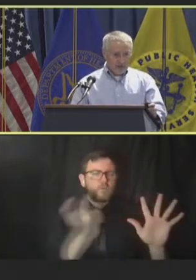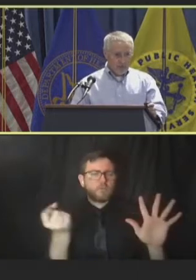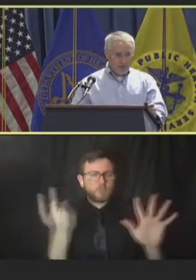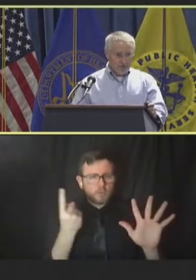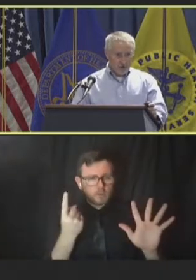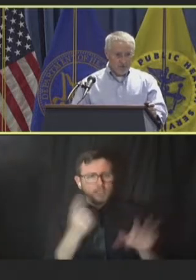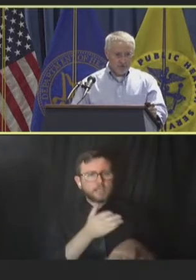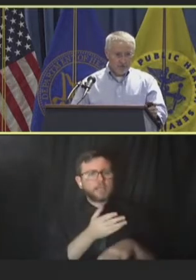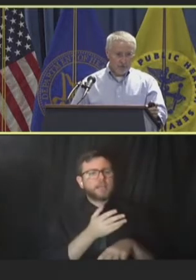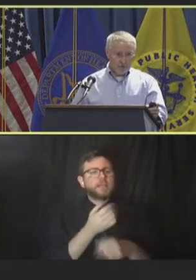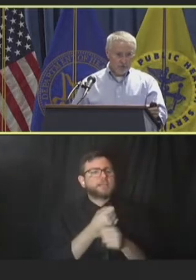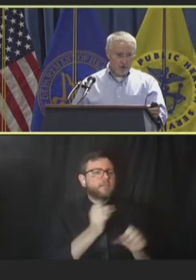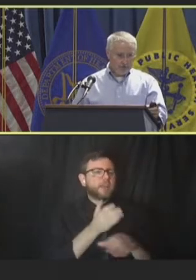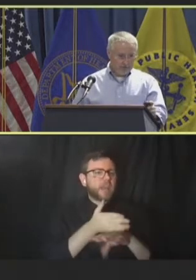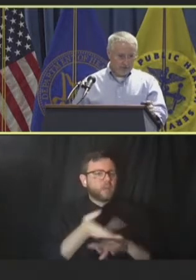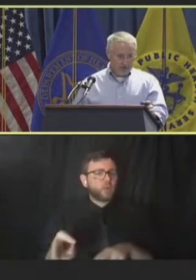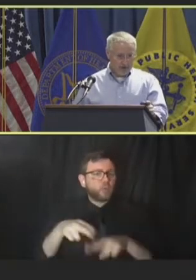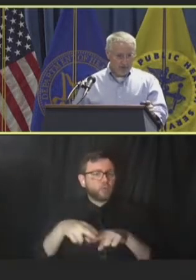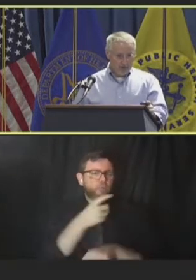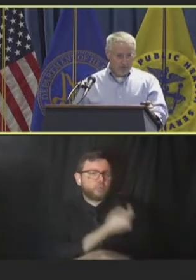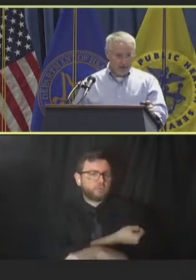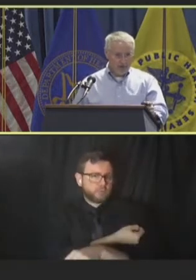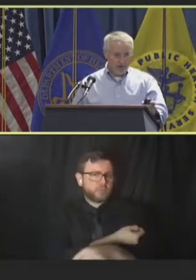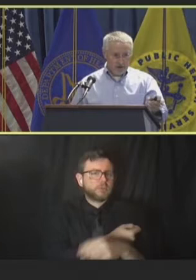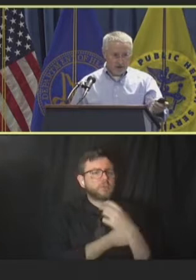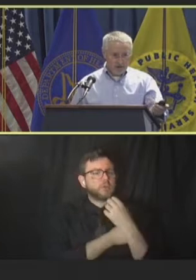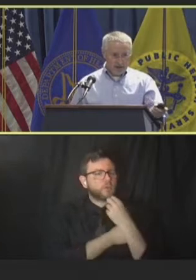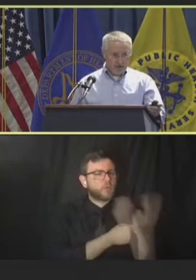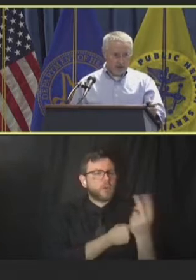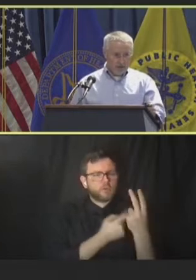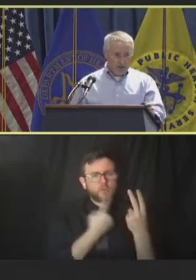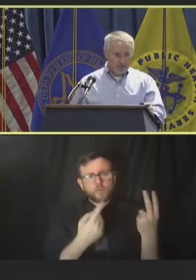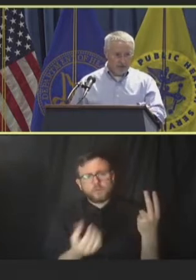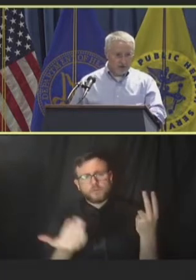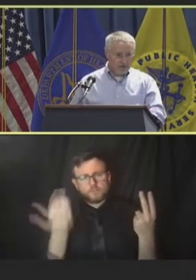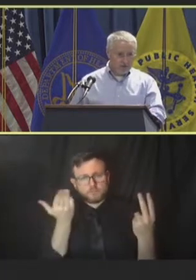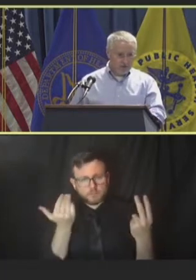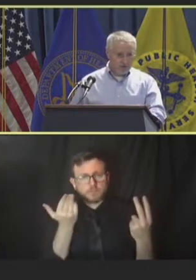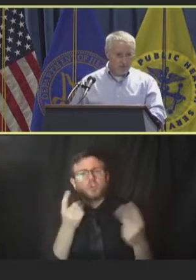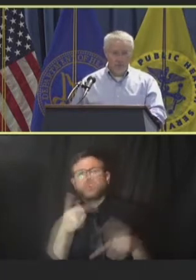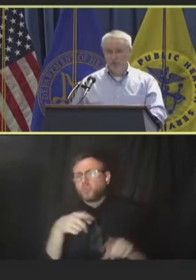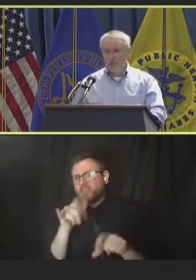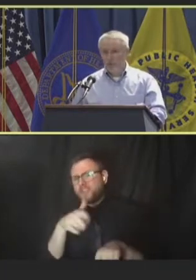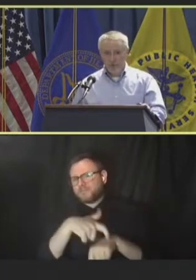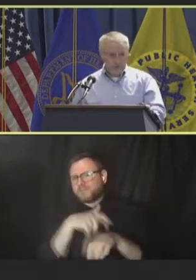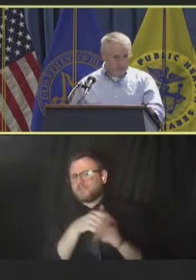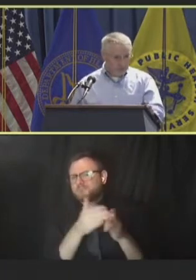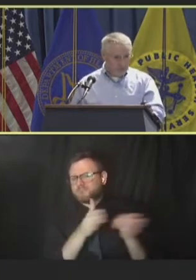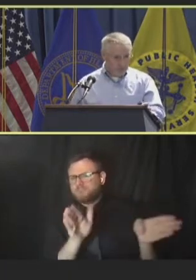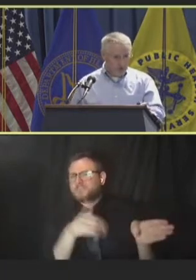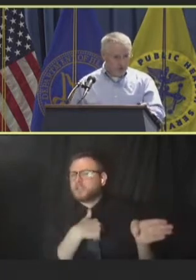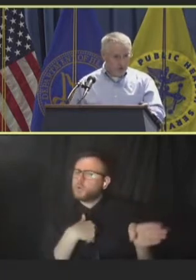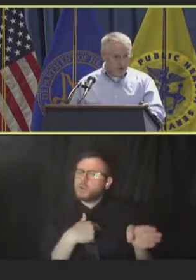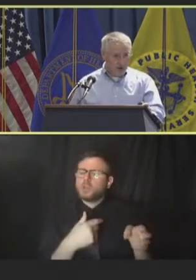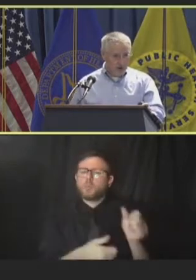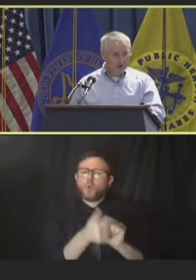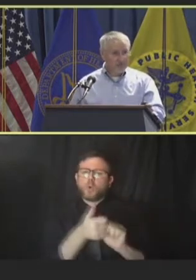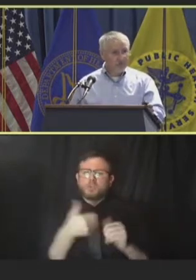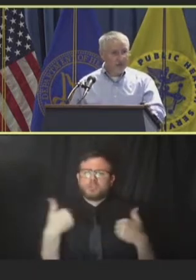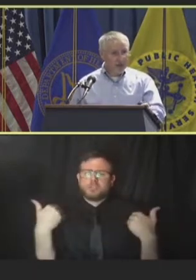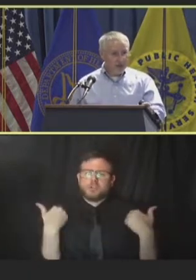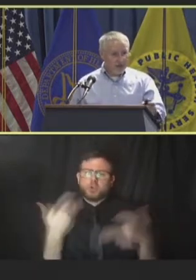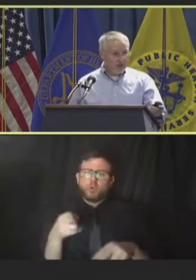after booster doses in those 12 to 15 years of age, and at that time, that was the youngest age group for which boosters were